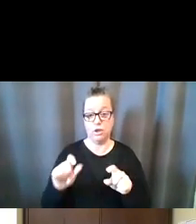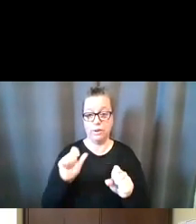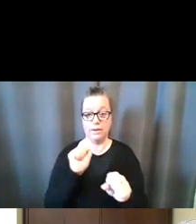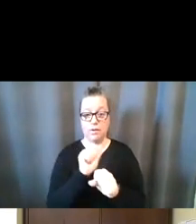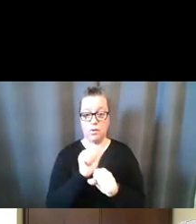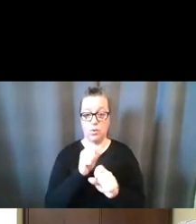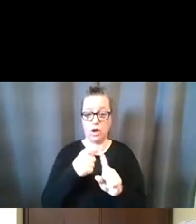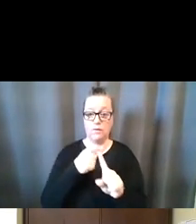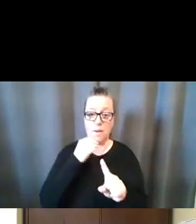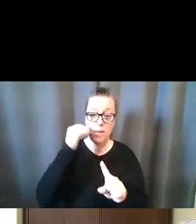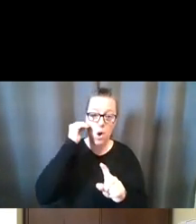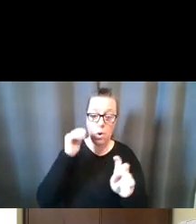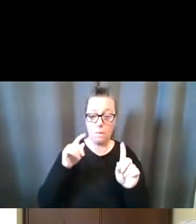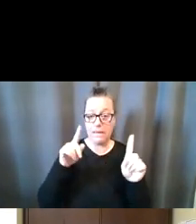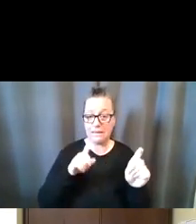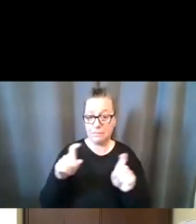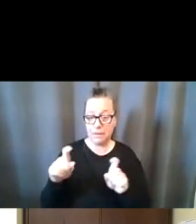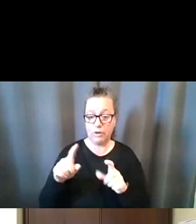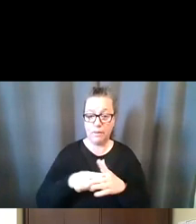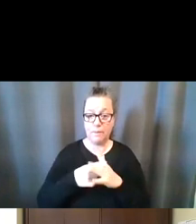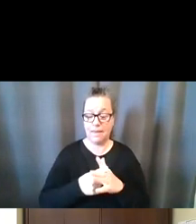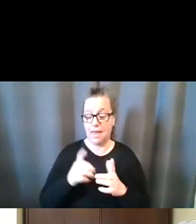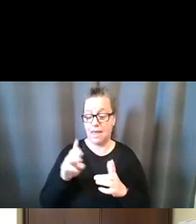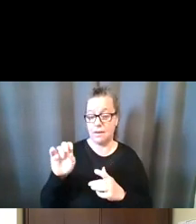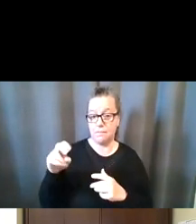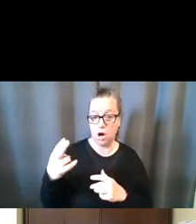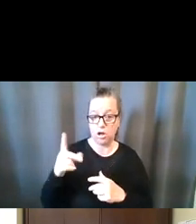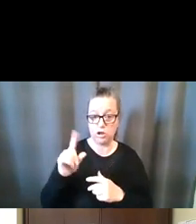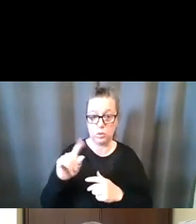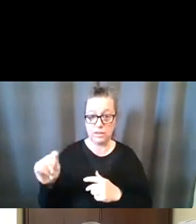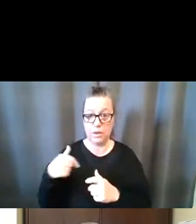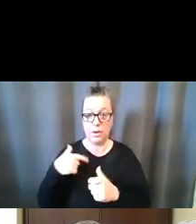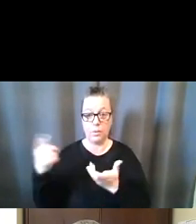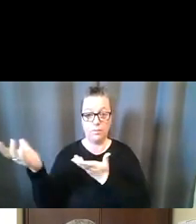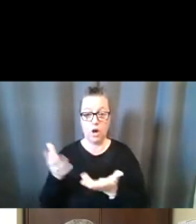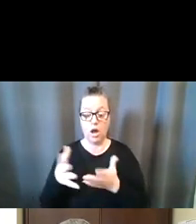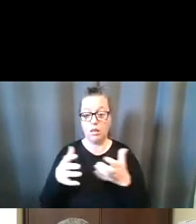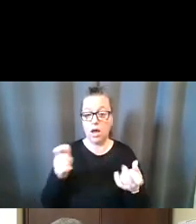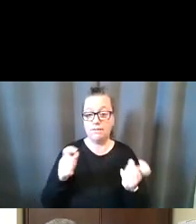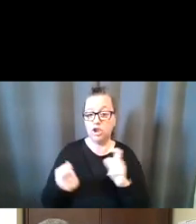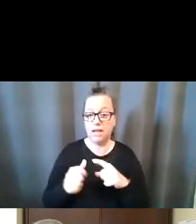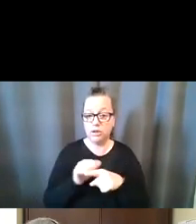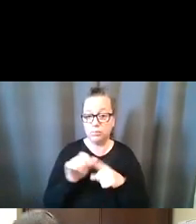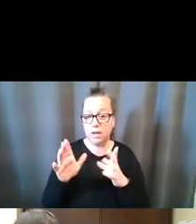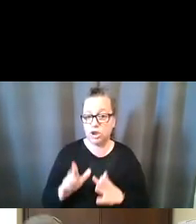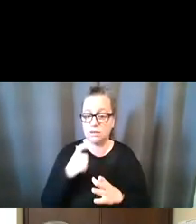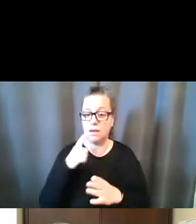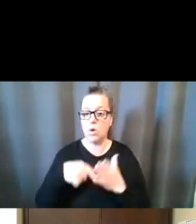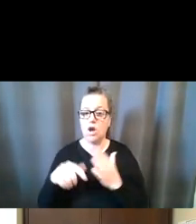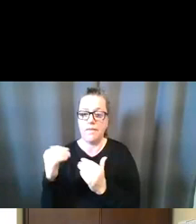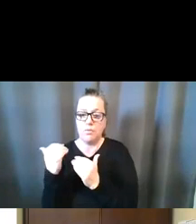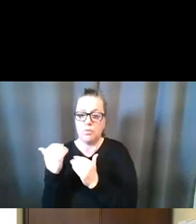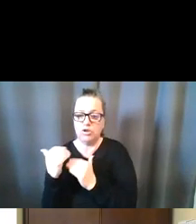home experiment that began in March 2020, we brought a bunch of change practitioners and said, what are the restraining